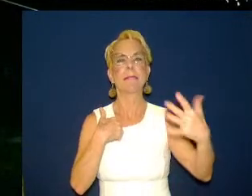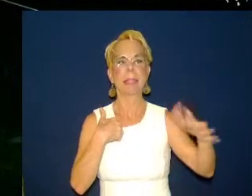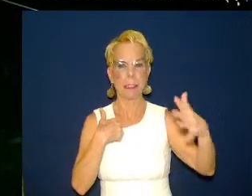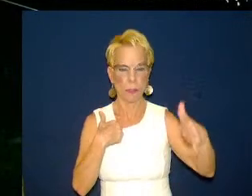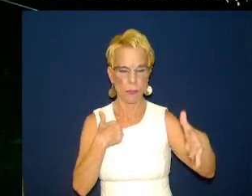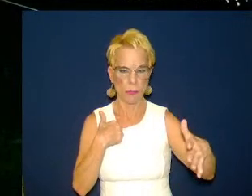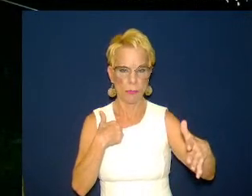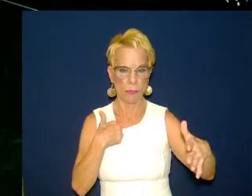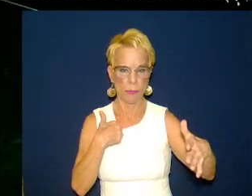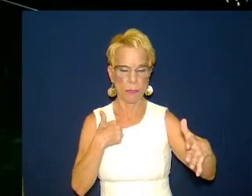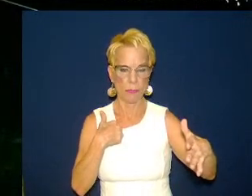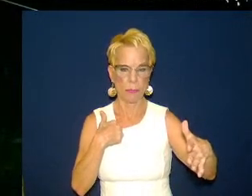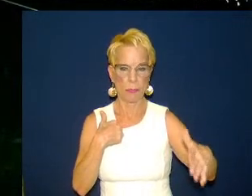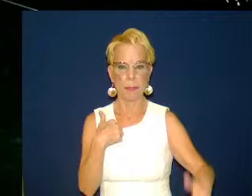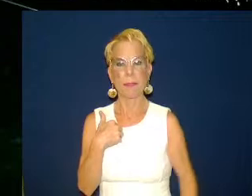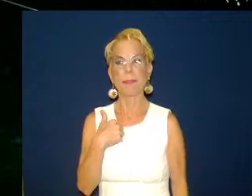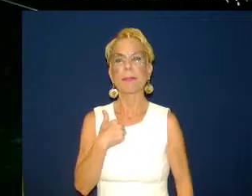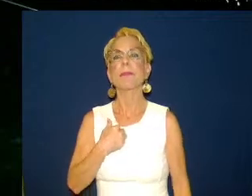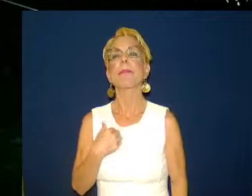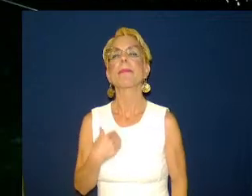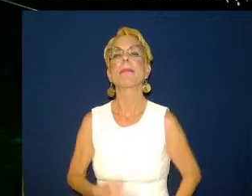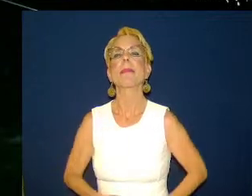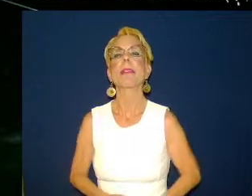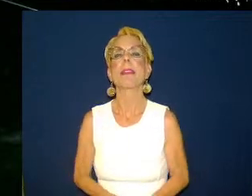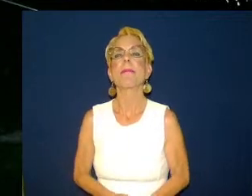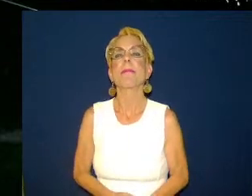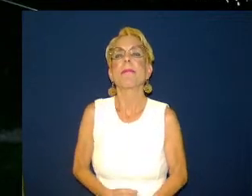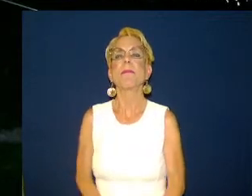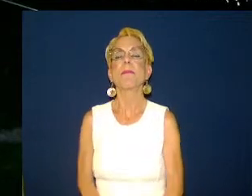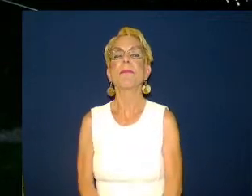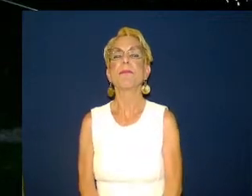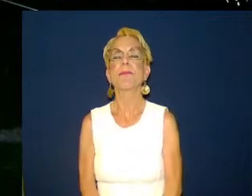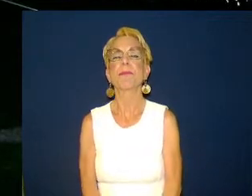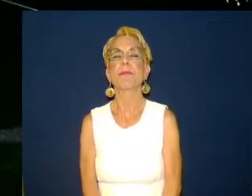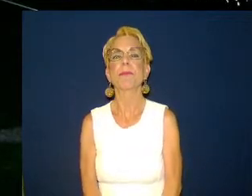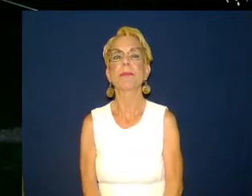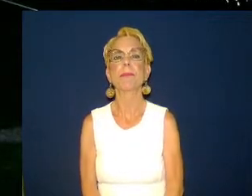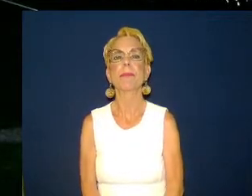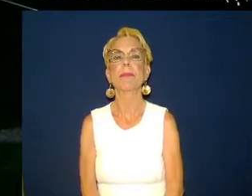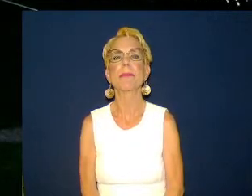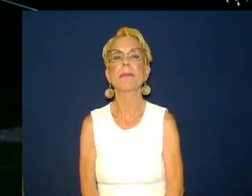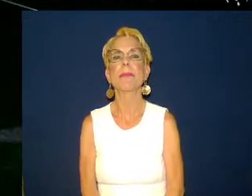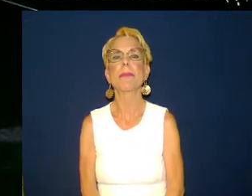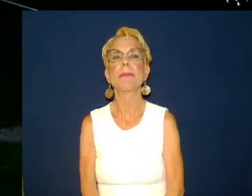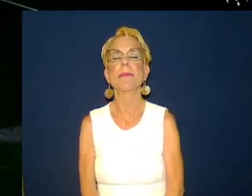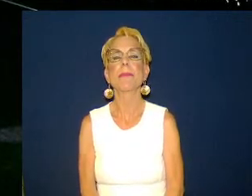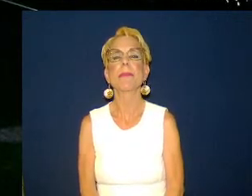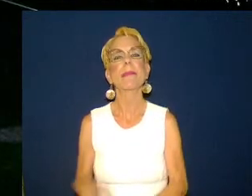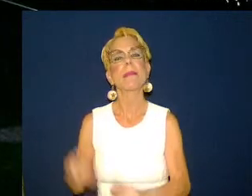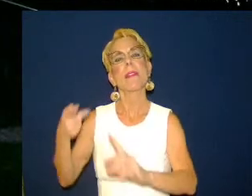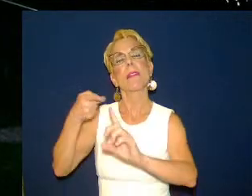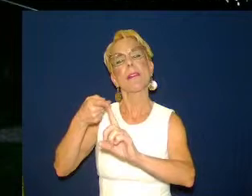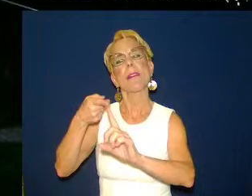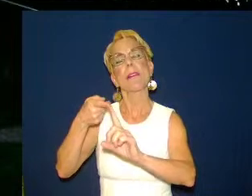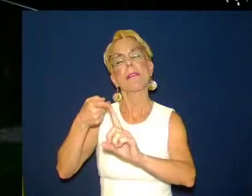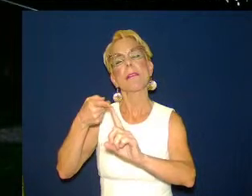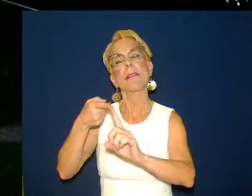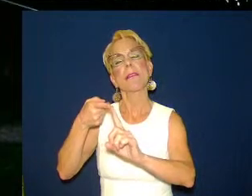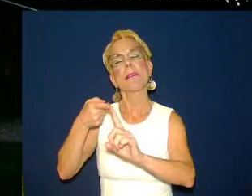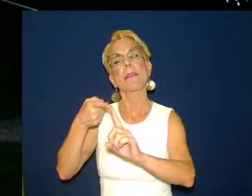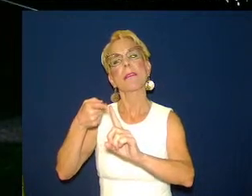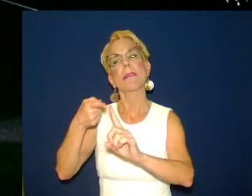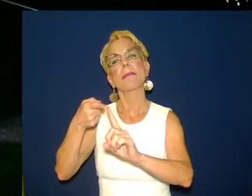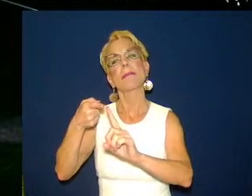the presence of the king. So the point here is this. Only Jesus has the authority